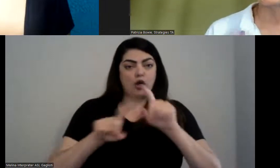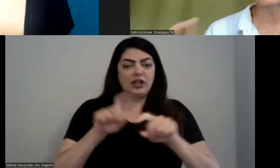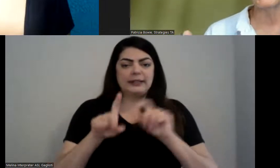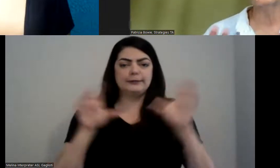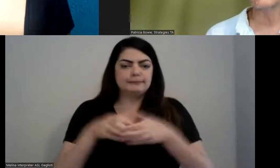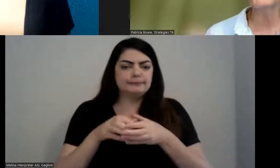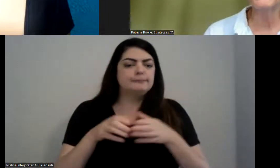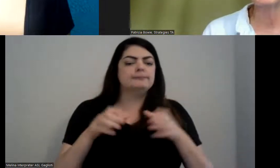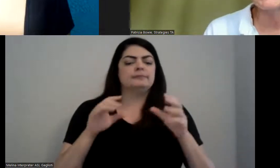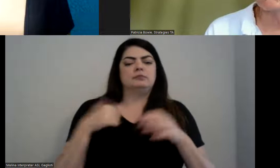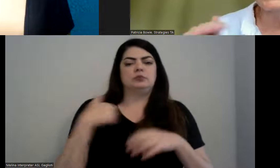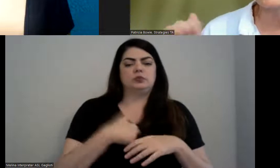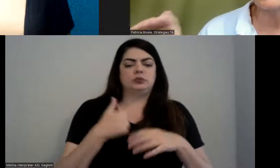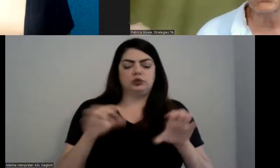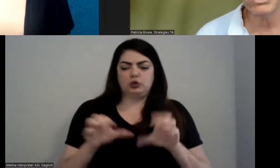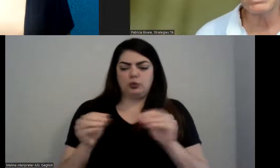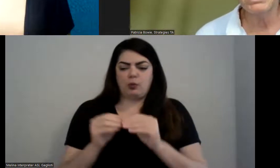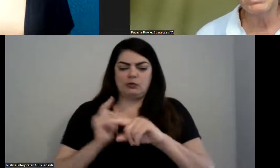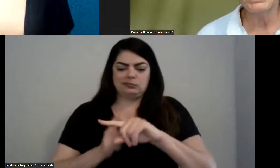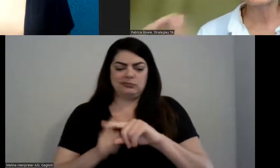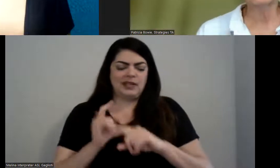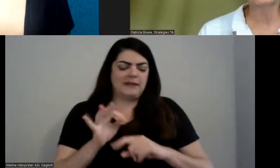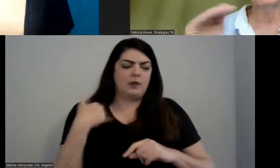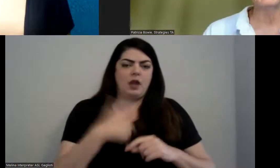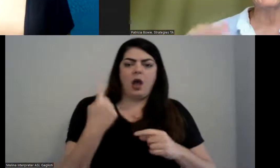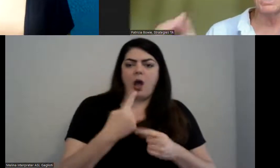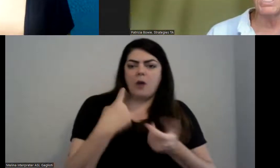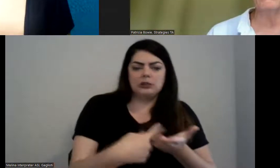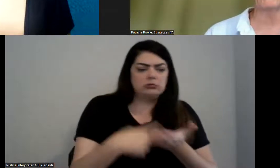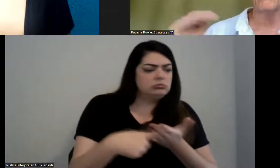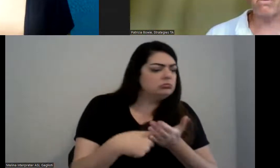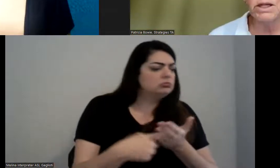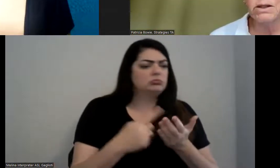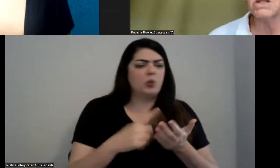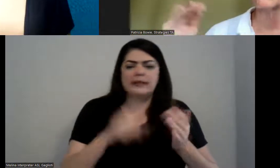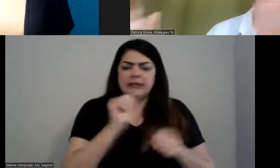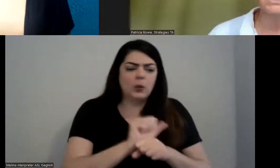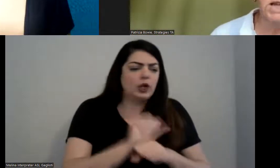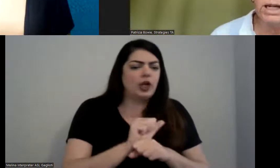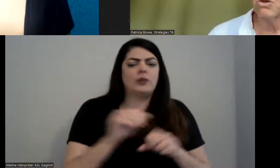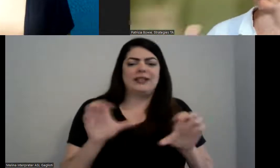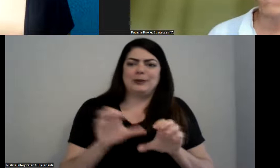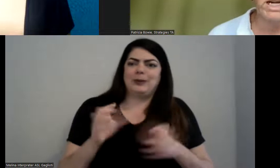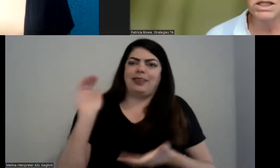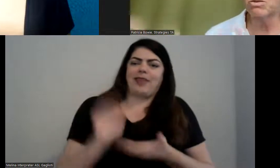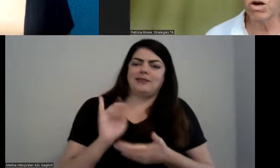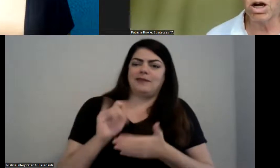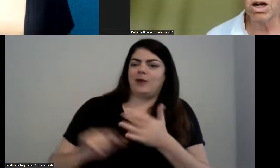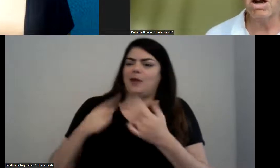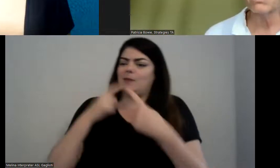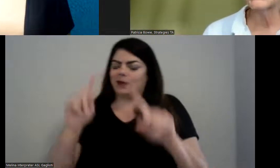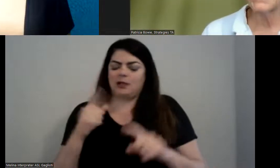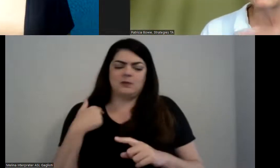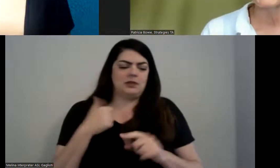we actually in turn do less of what doesn't work, instead of spending time always just trying to diagnose why it didn't